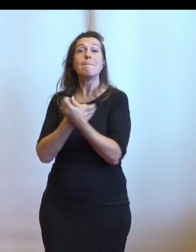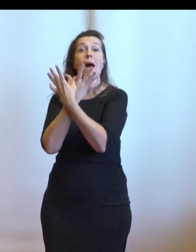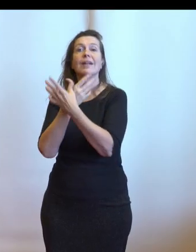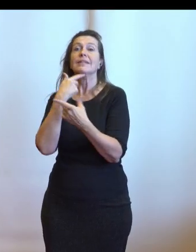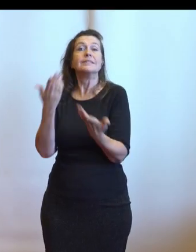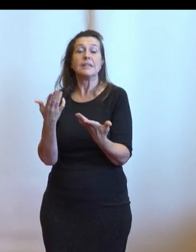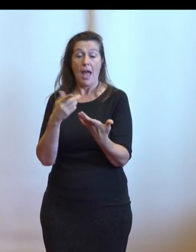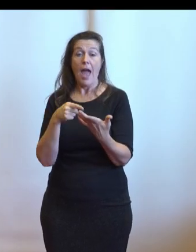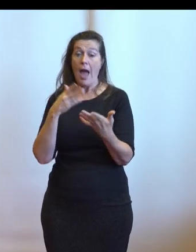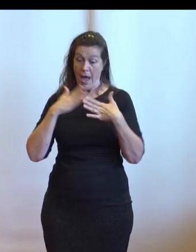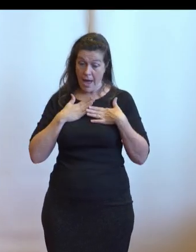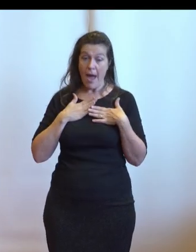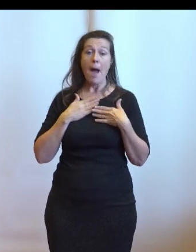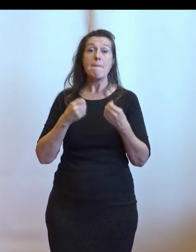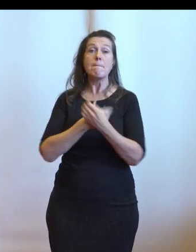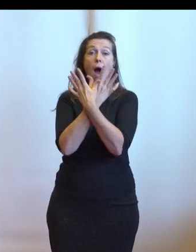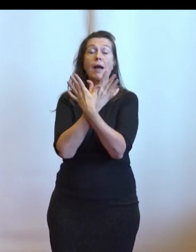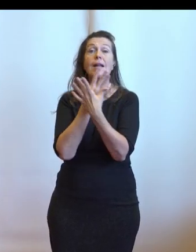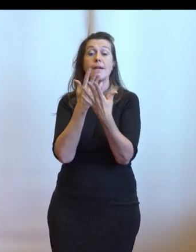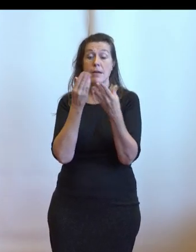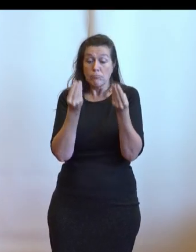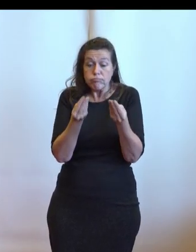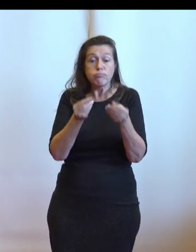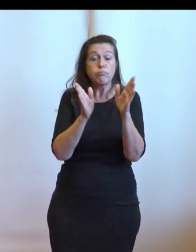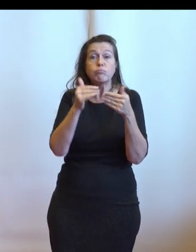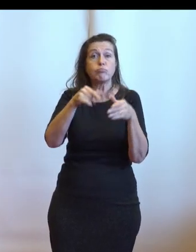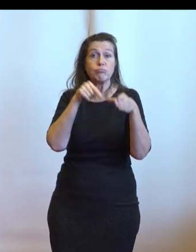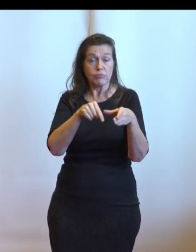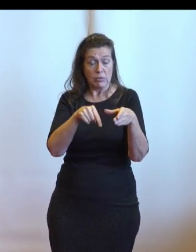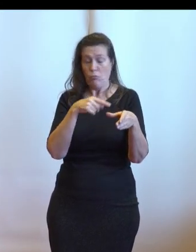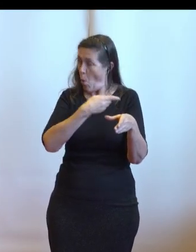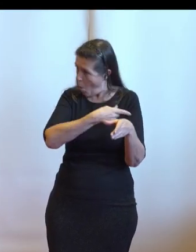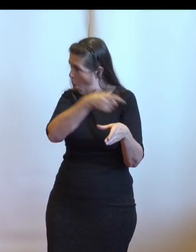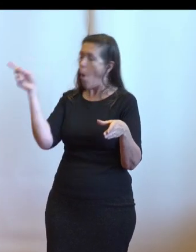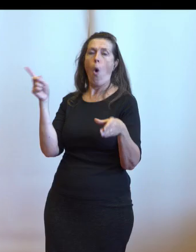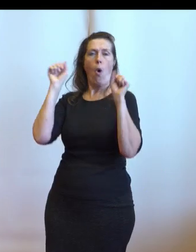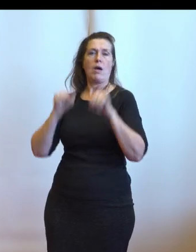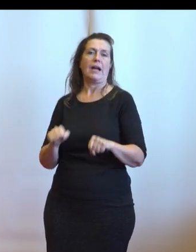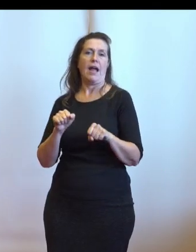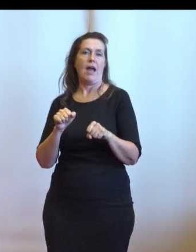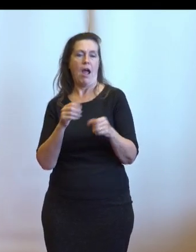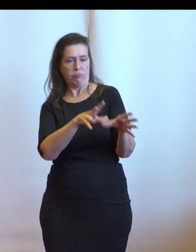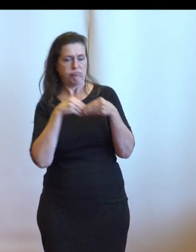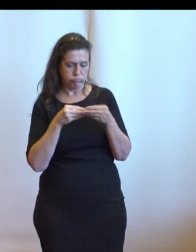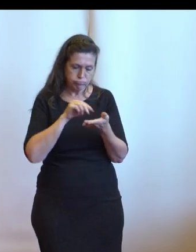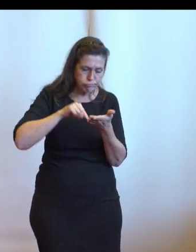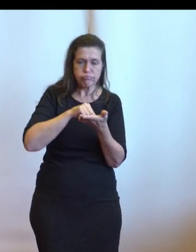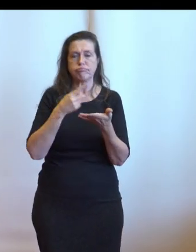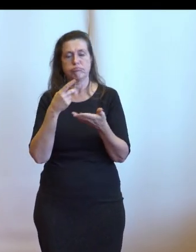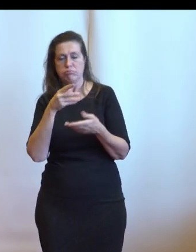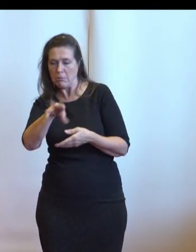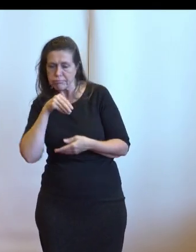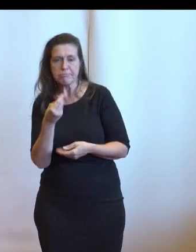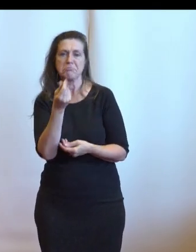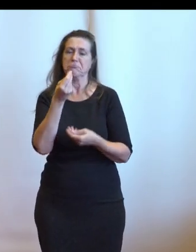our products and services or be employed by us. It's that simple. It's our ambition to be the most inclusive and accessible company